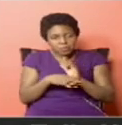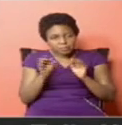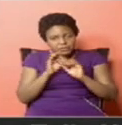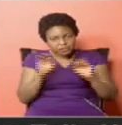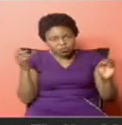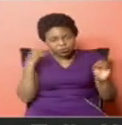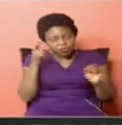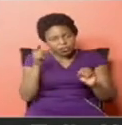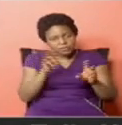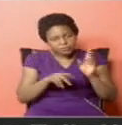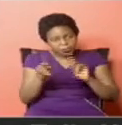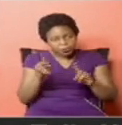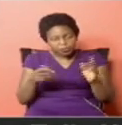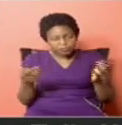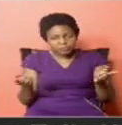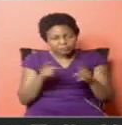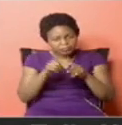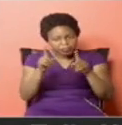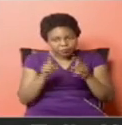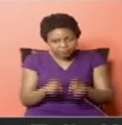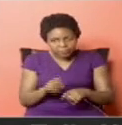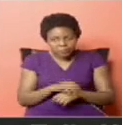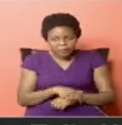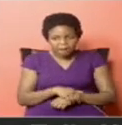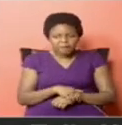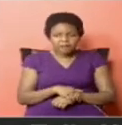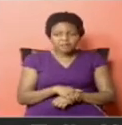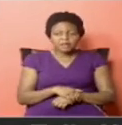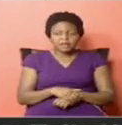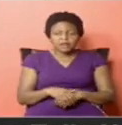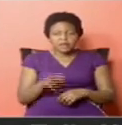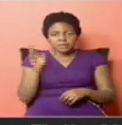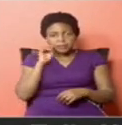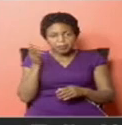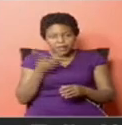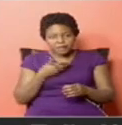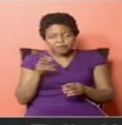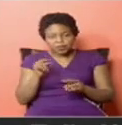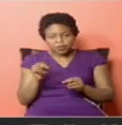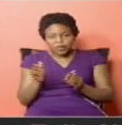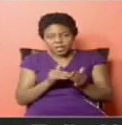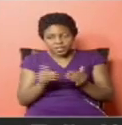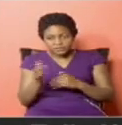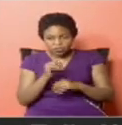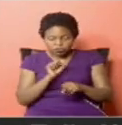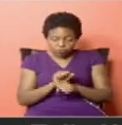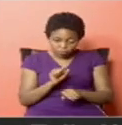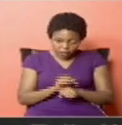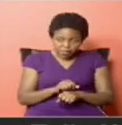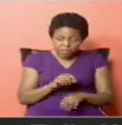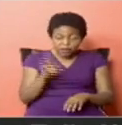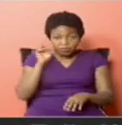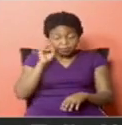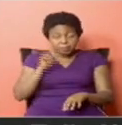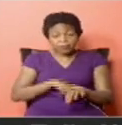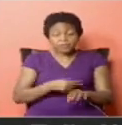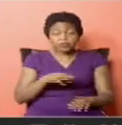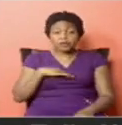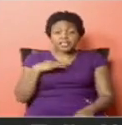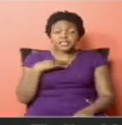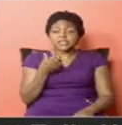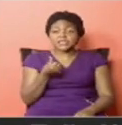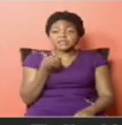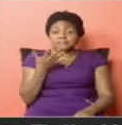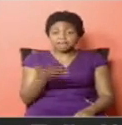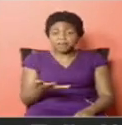for their livelihood, considering that they have no access to credit? Because in this country, once you are 65,